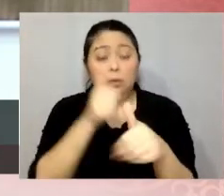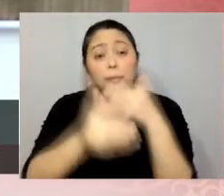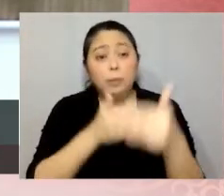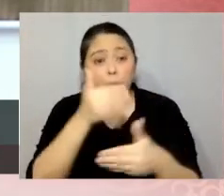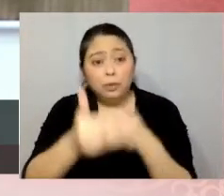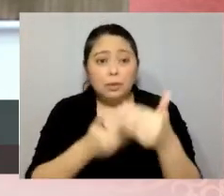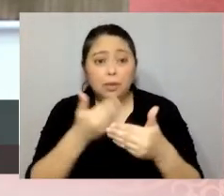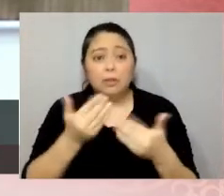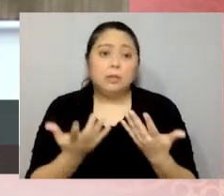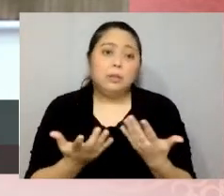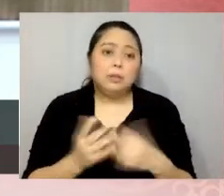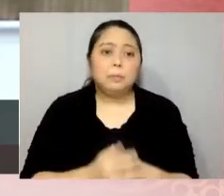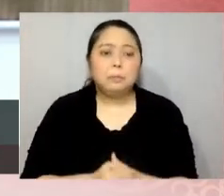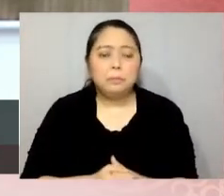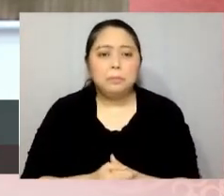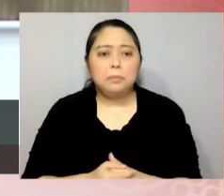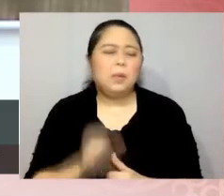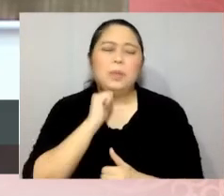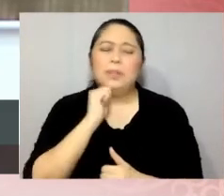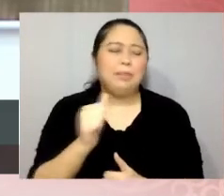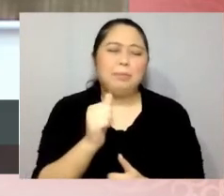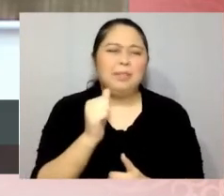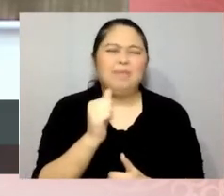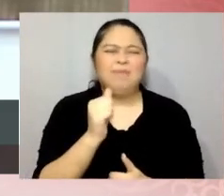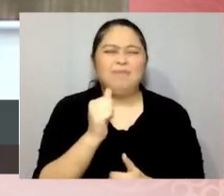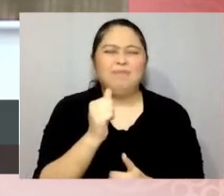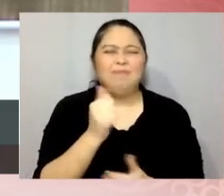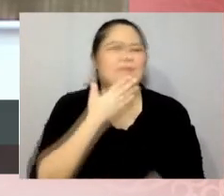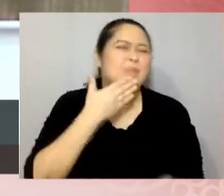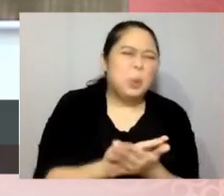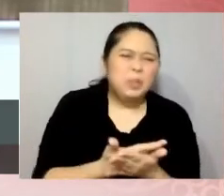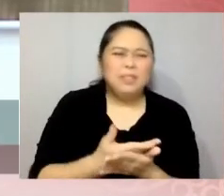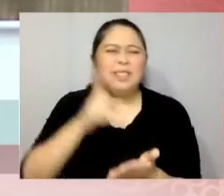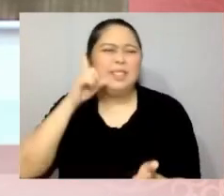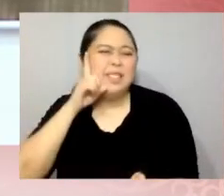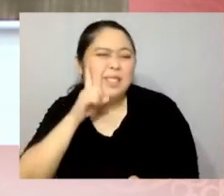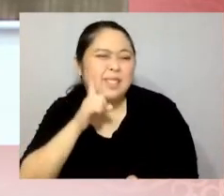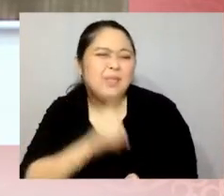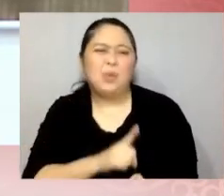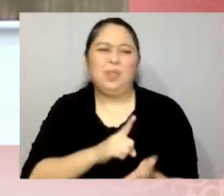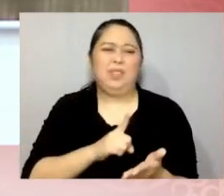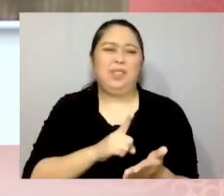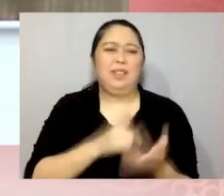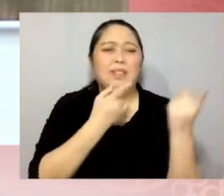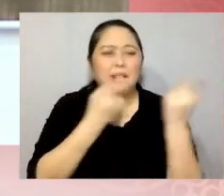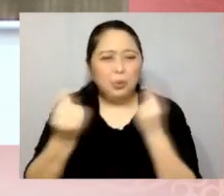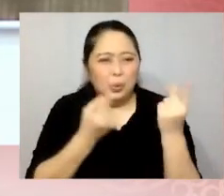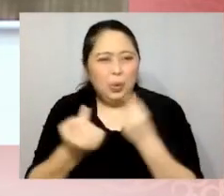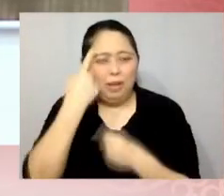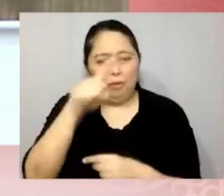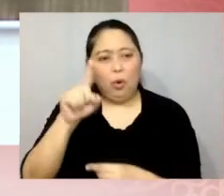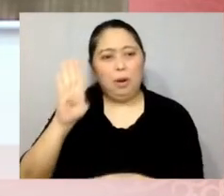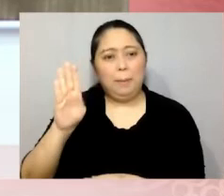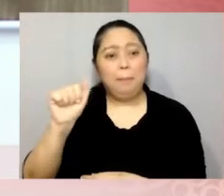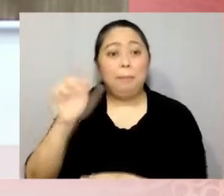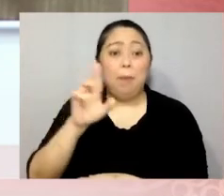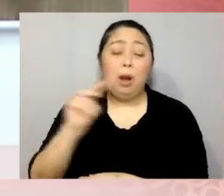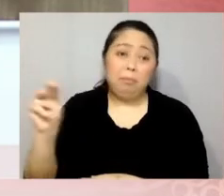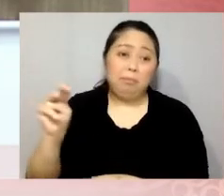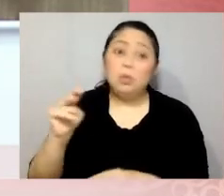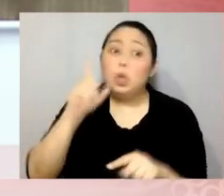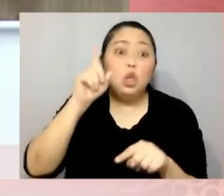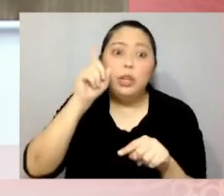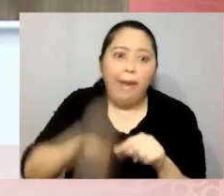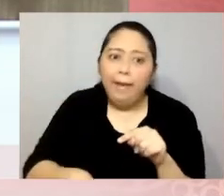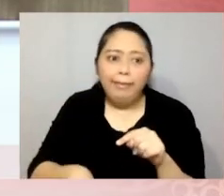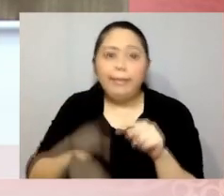talaga magiging maganda yung implementation po natin. We cannot cut corners. A process.